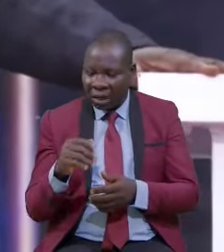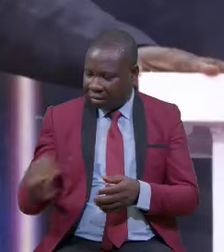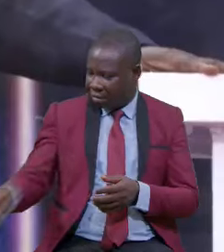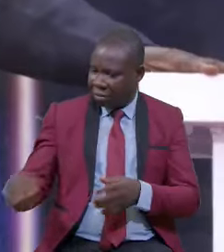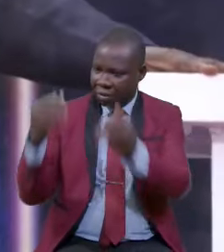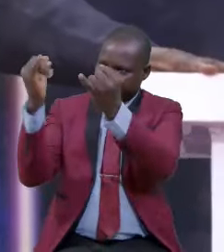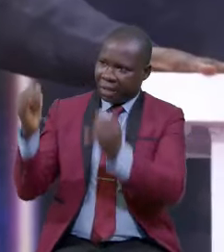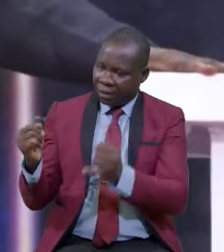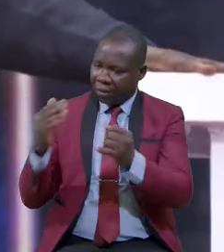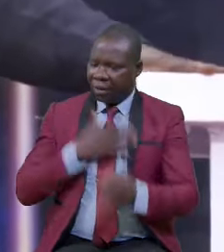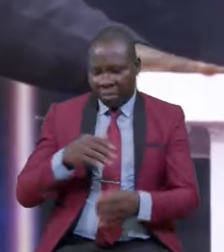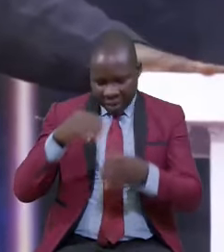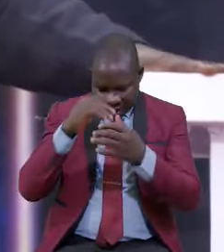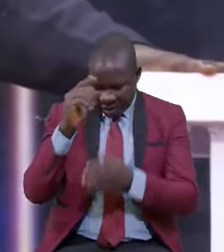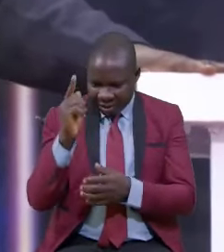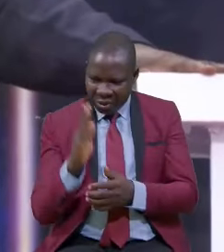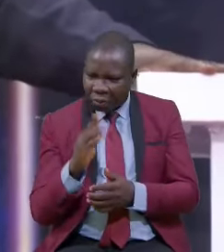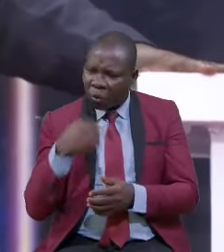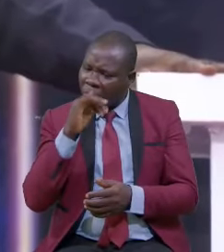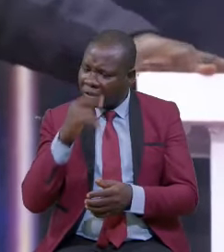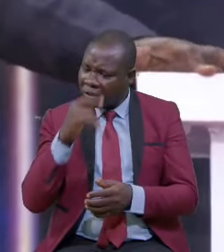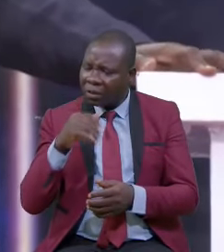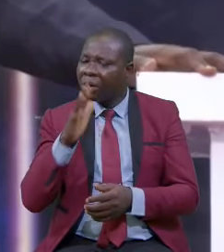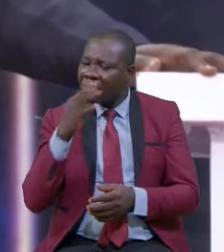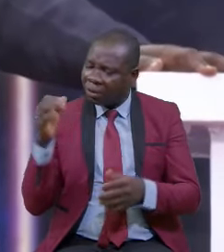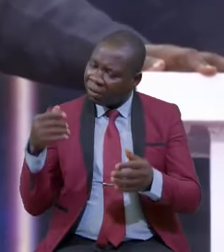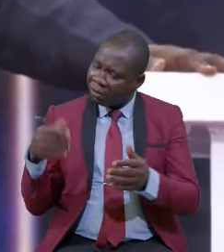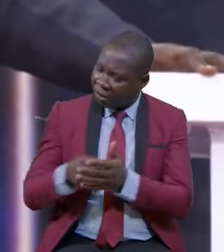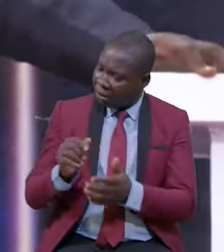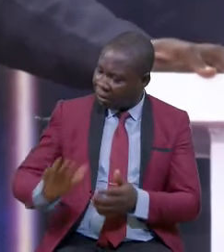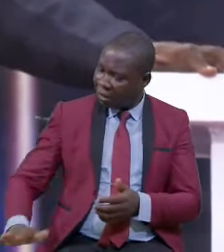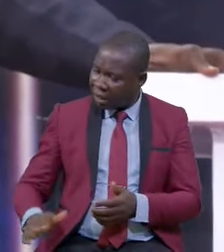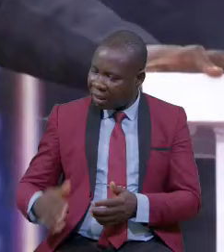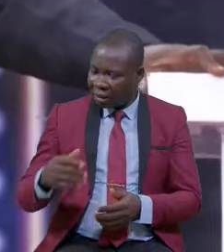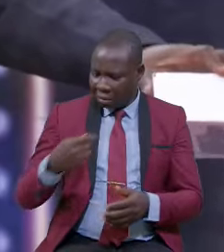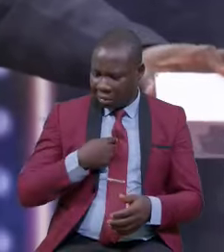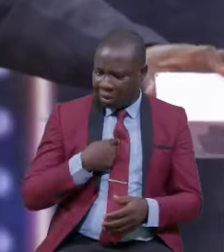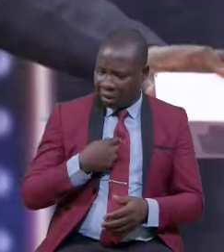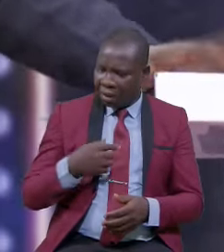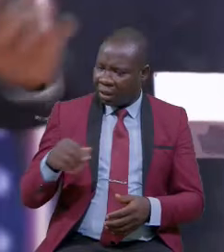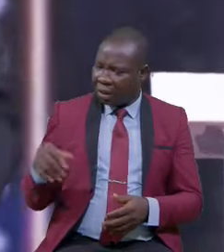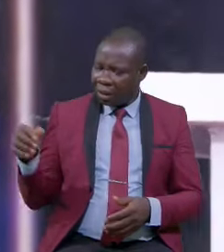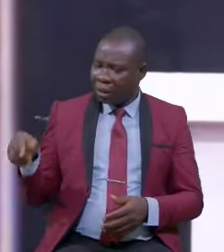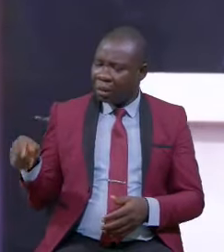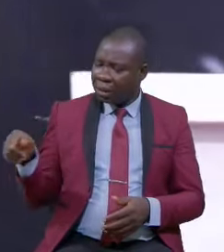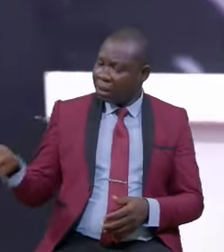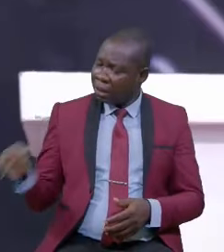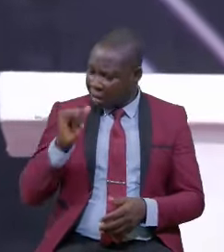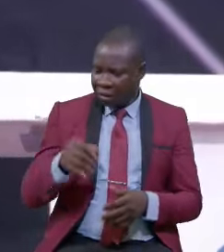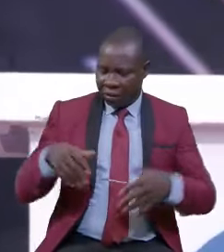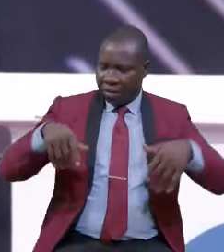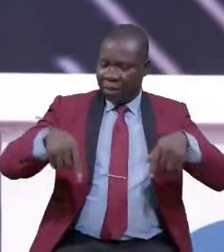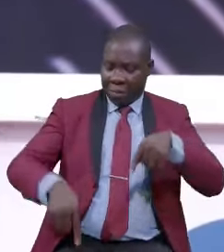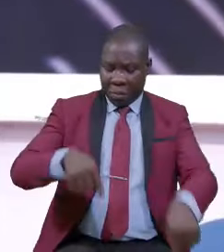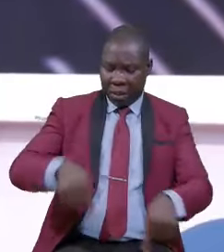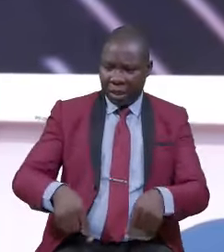paralyzed, sitting down there. And you're running around the port, and you know, your child is still there. I said, if you come